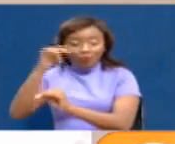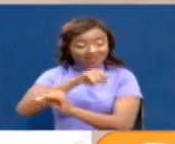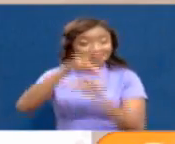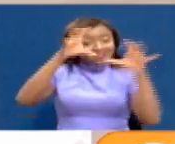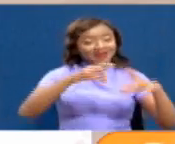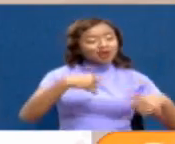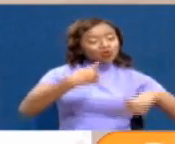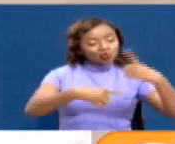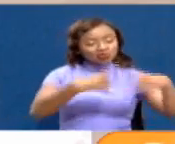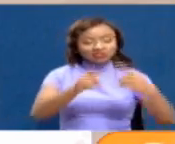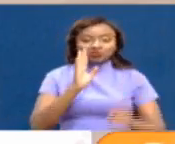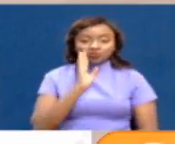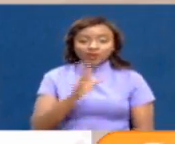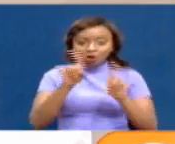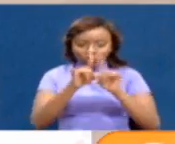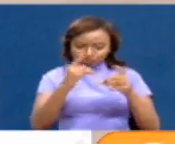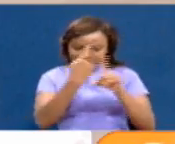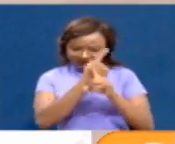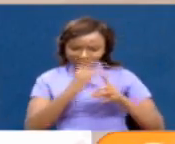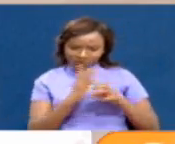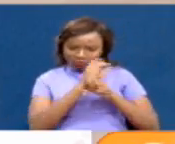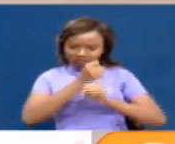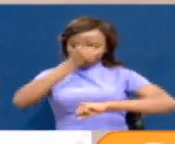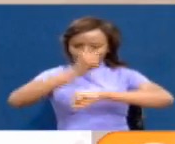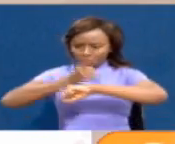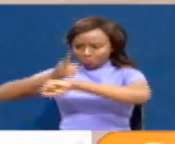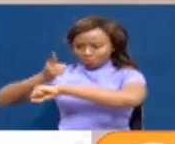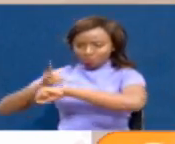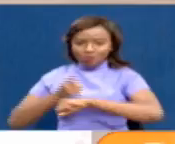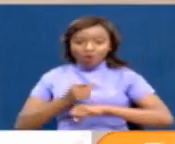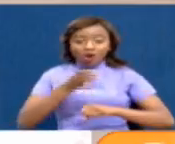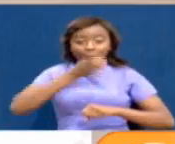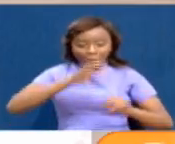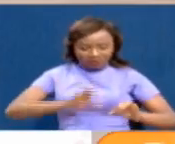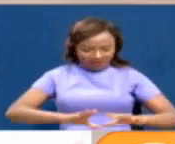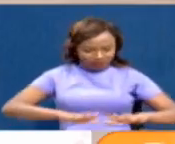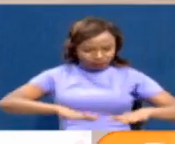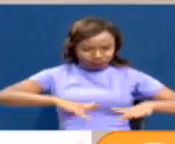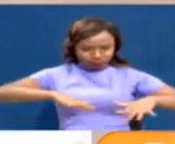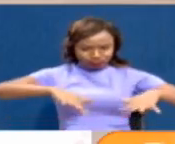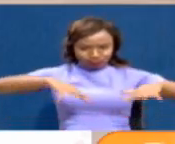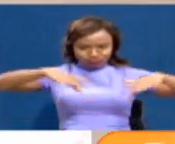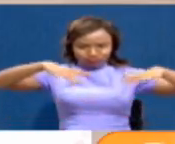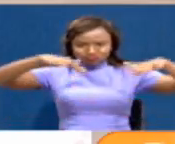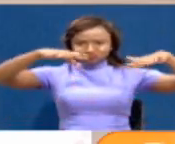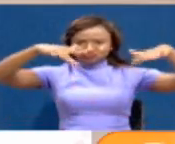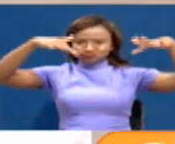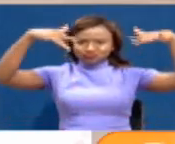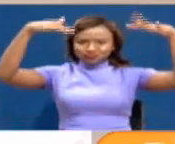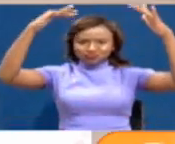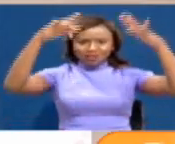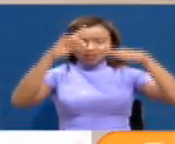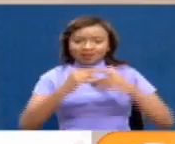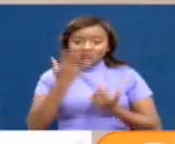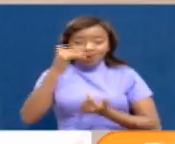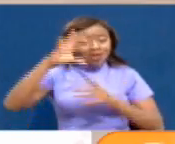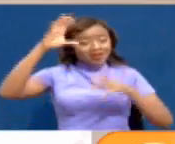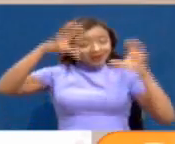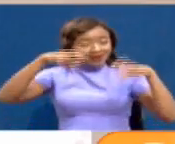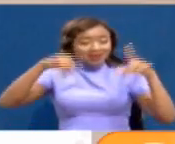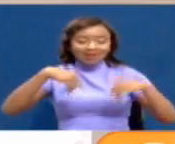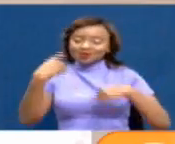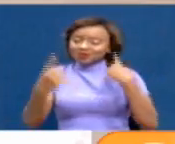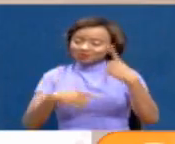continue. Humanitarian organizations are warning that the levels of water will rise above capacity as the rains are expected